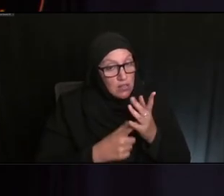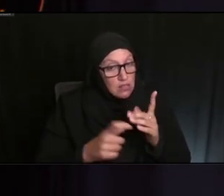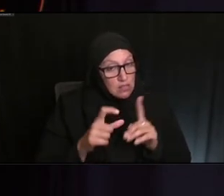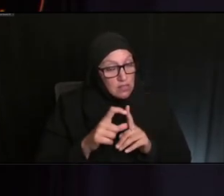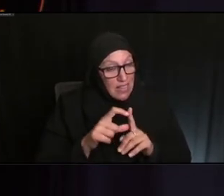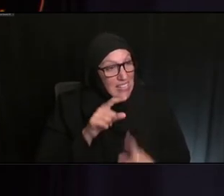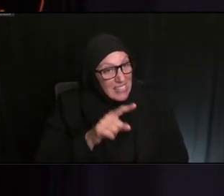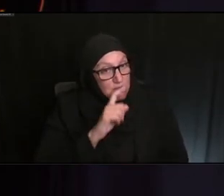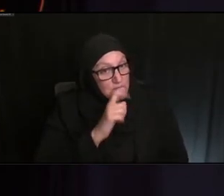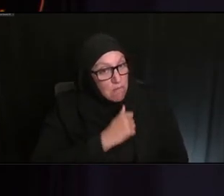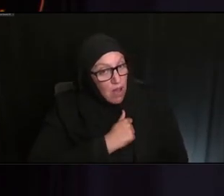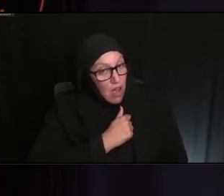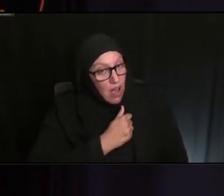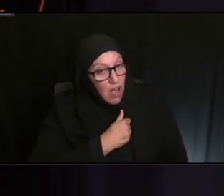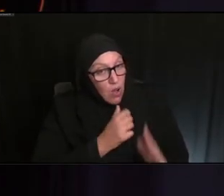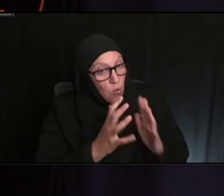"Yes."